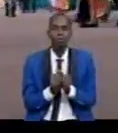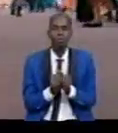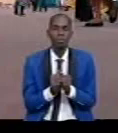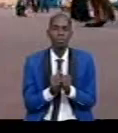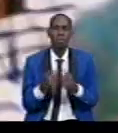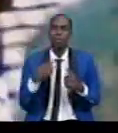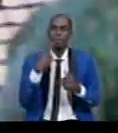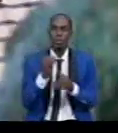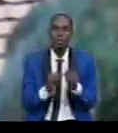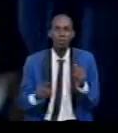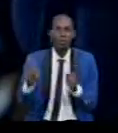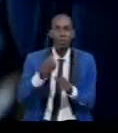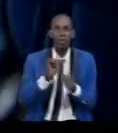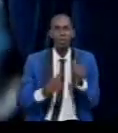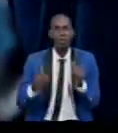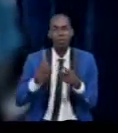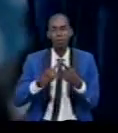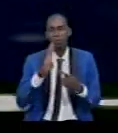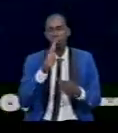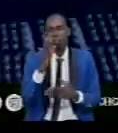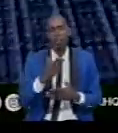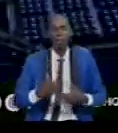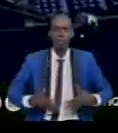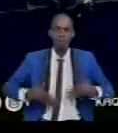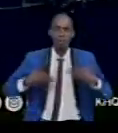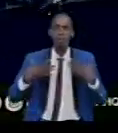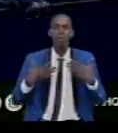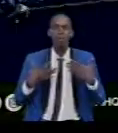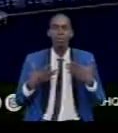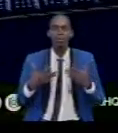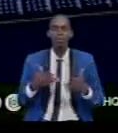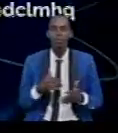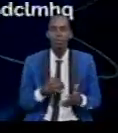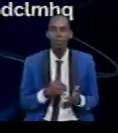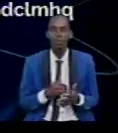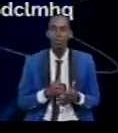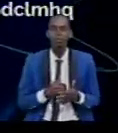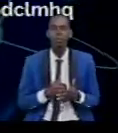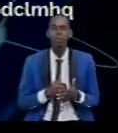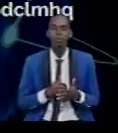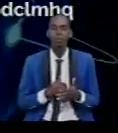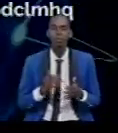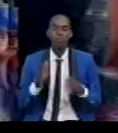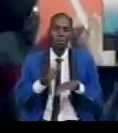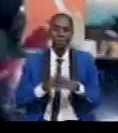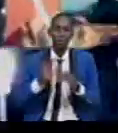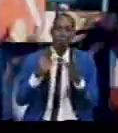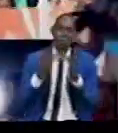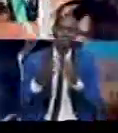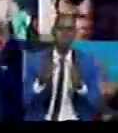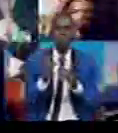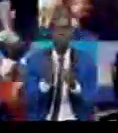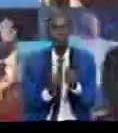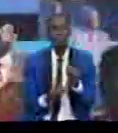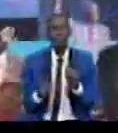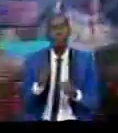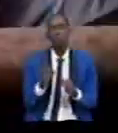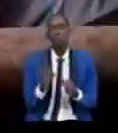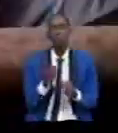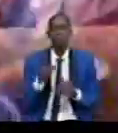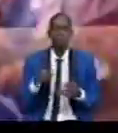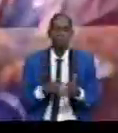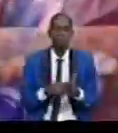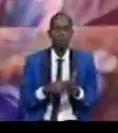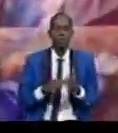everyone everywhere to be there, live, physically in your location, and online across the globe. This Sunday